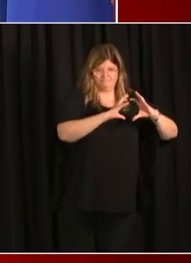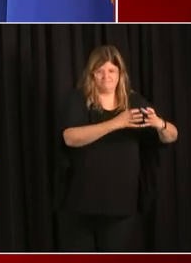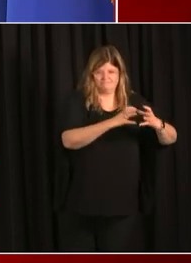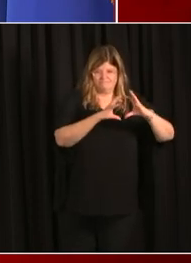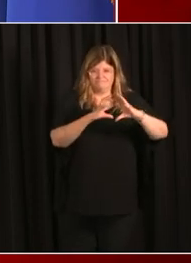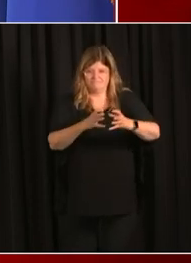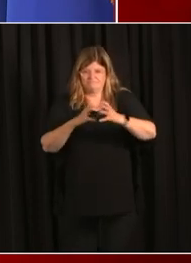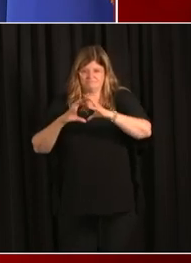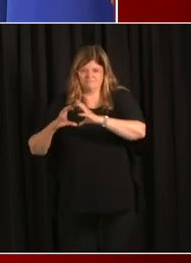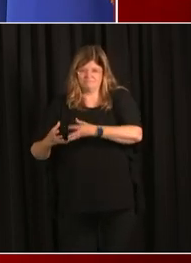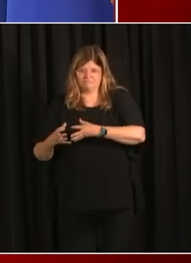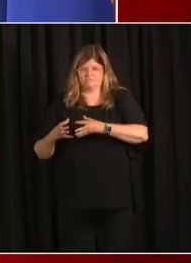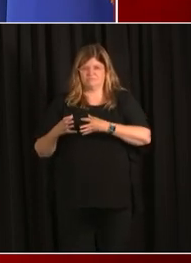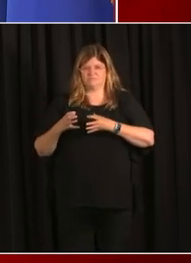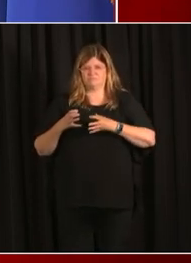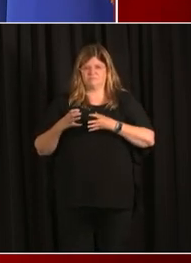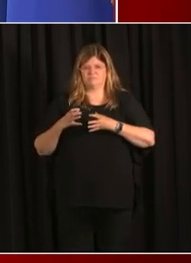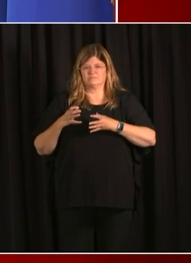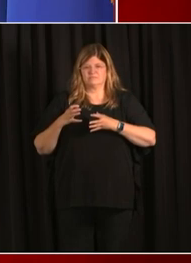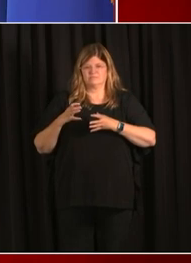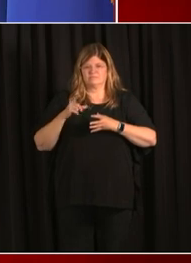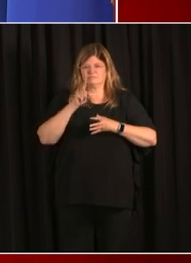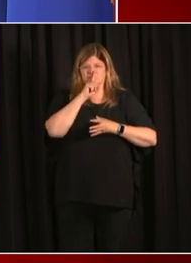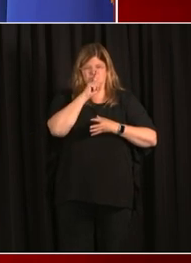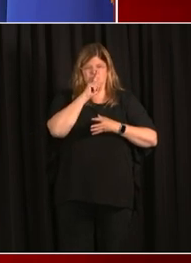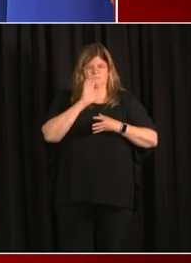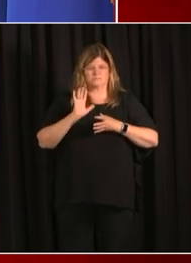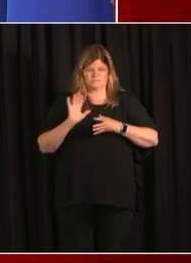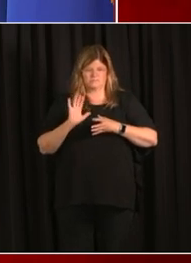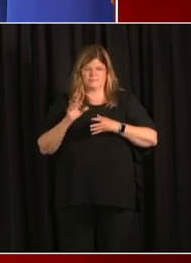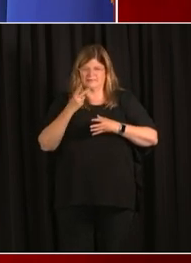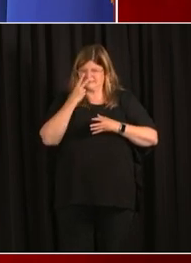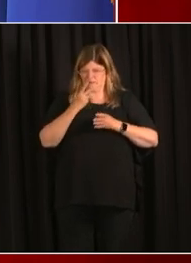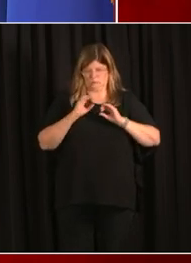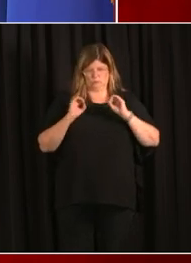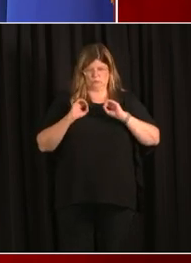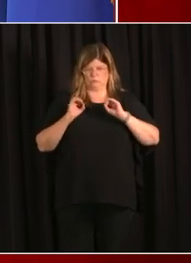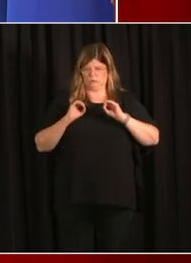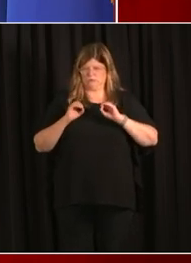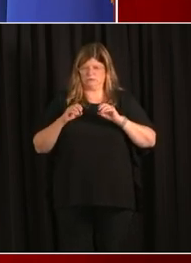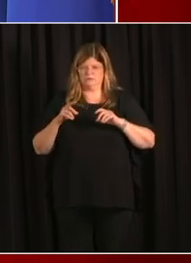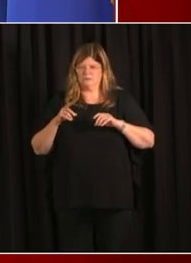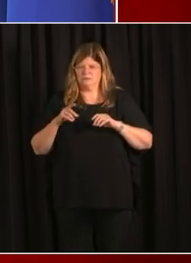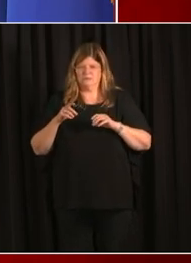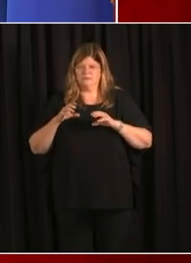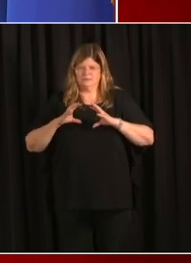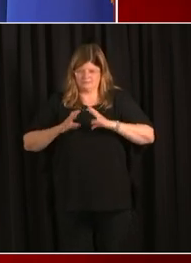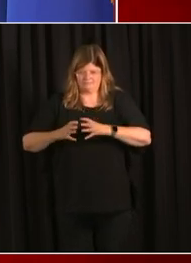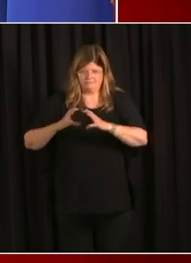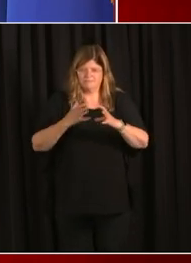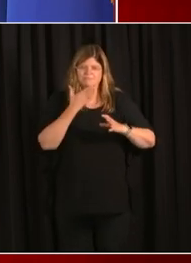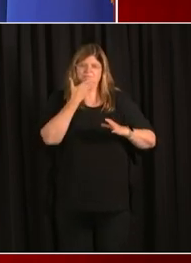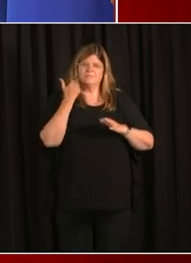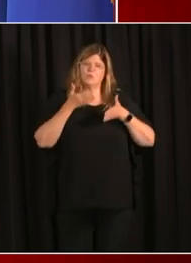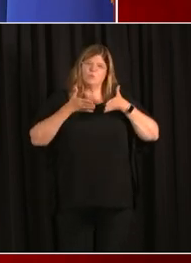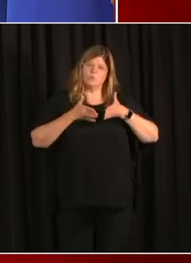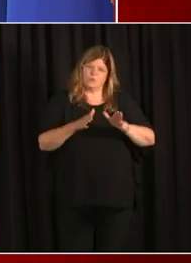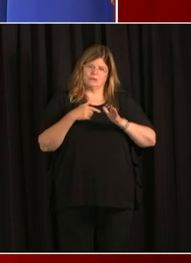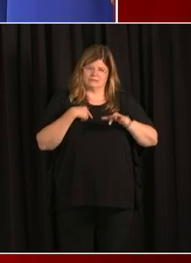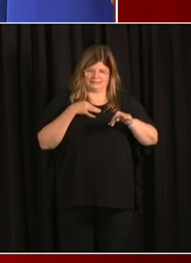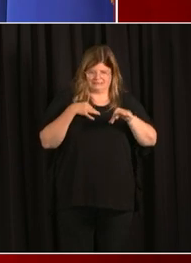clusters. So we don't have clusters that are emerging. The best way to be able to say that we would be